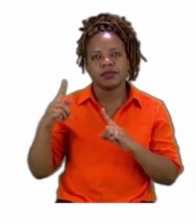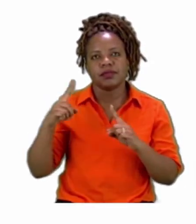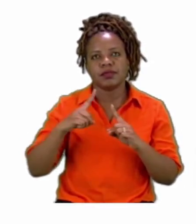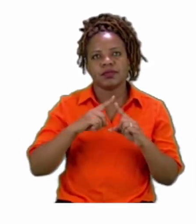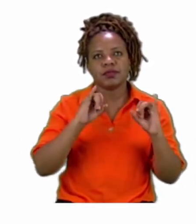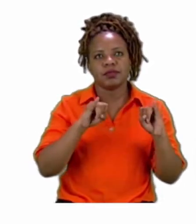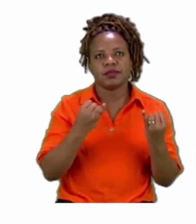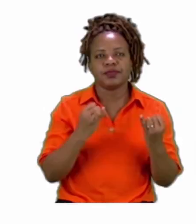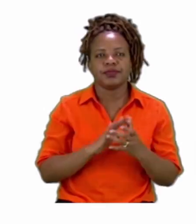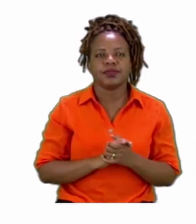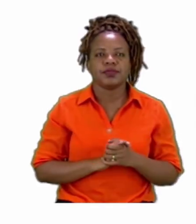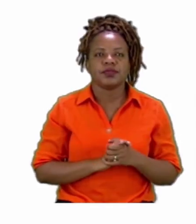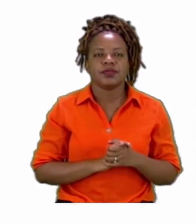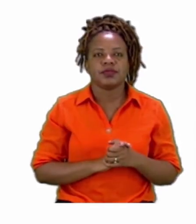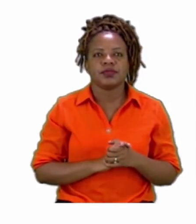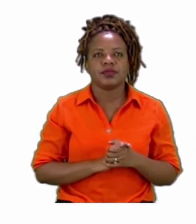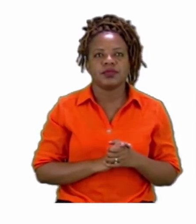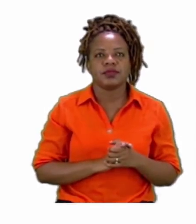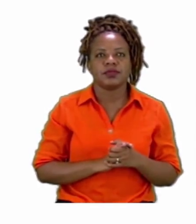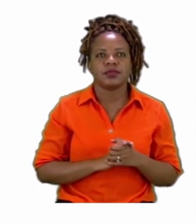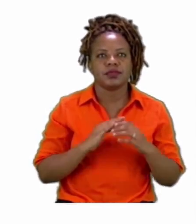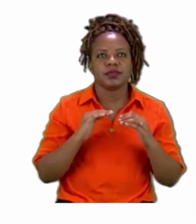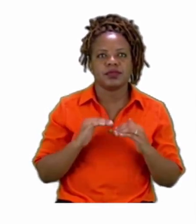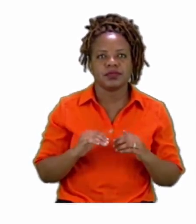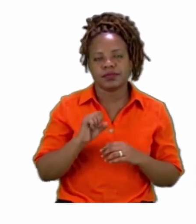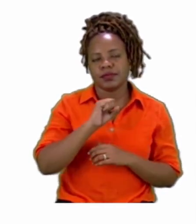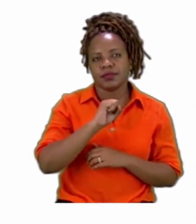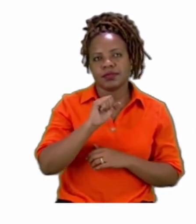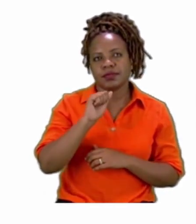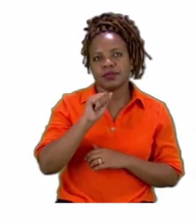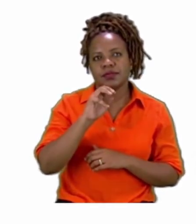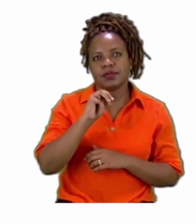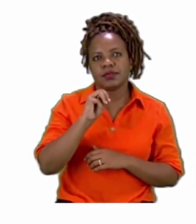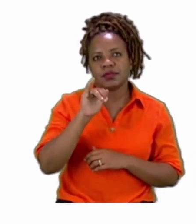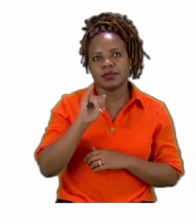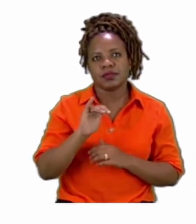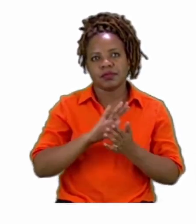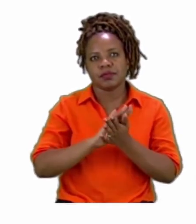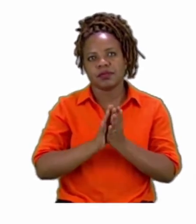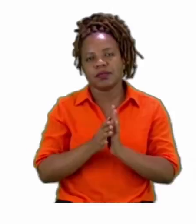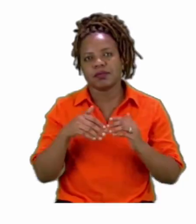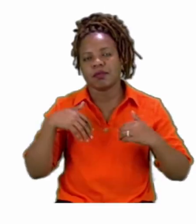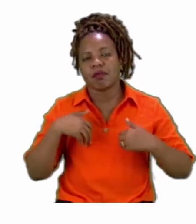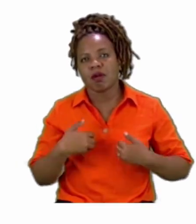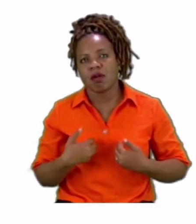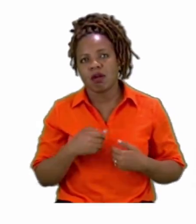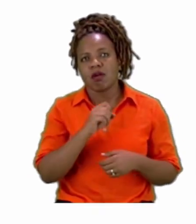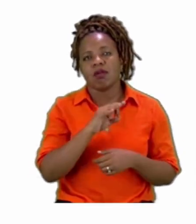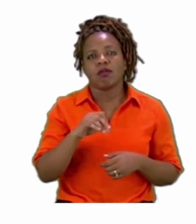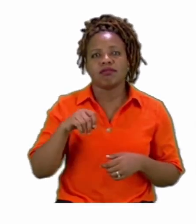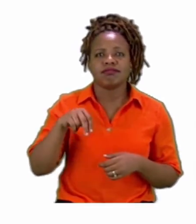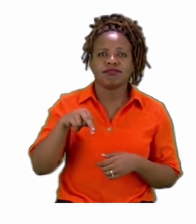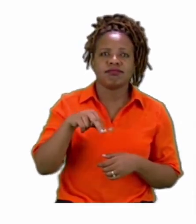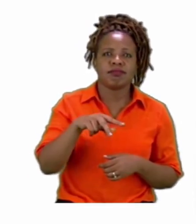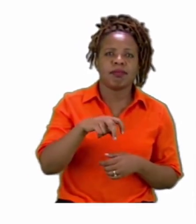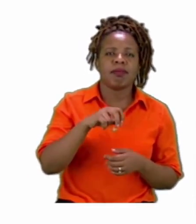The next sentence says, Sammy became tired of walking and sat on a